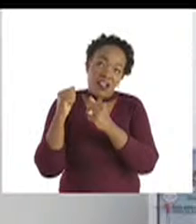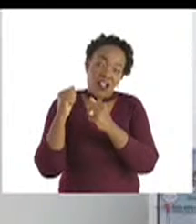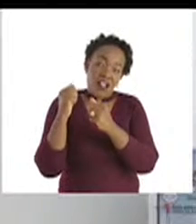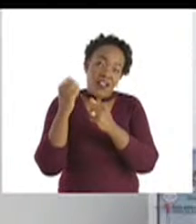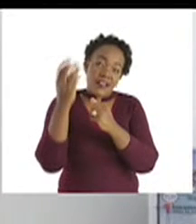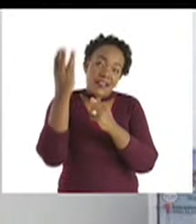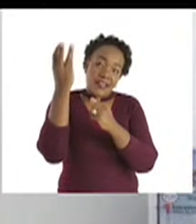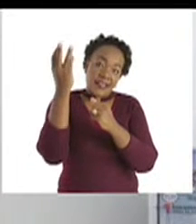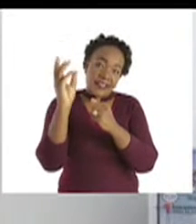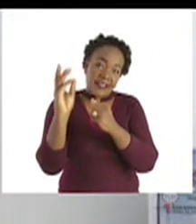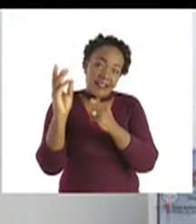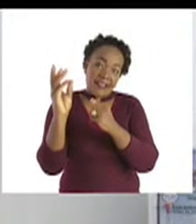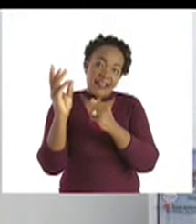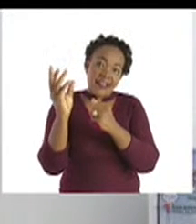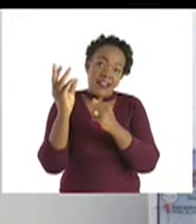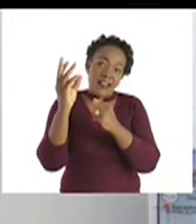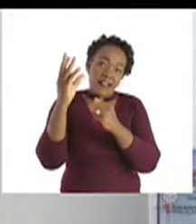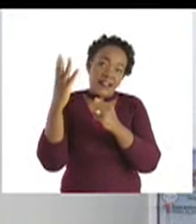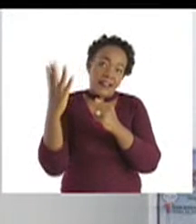16,